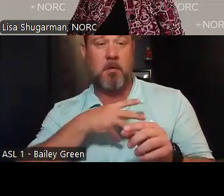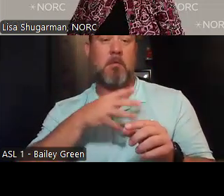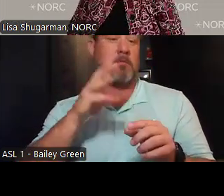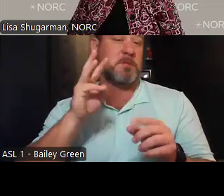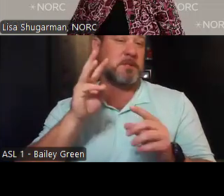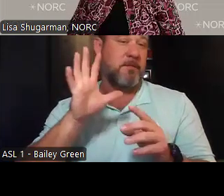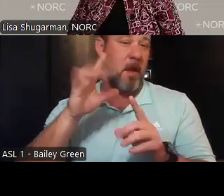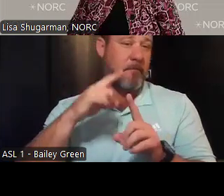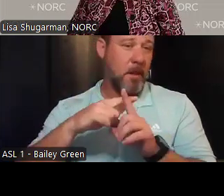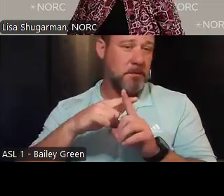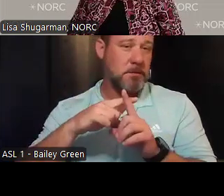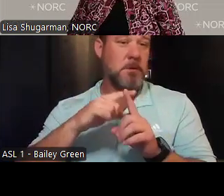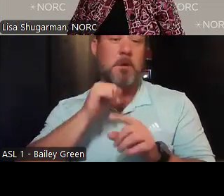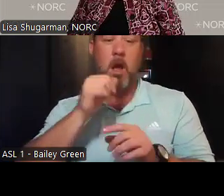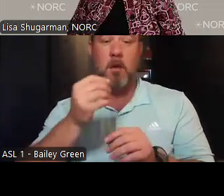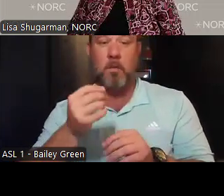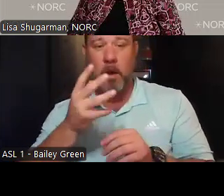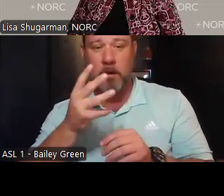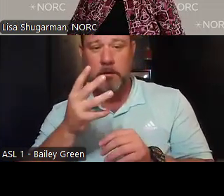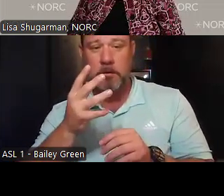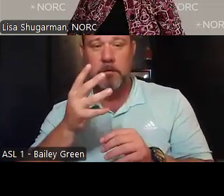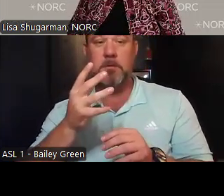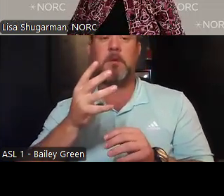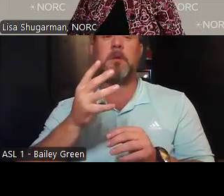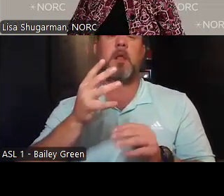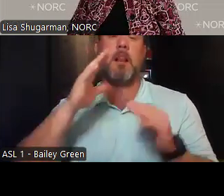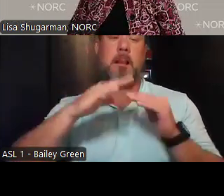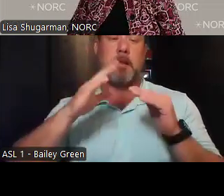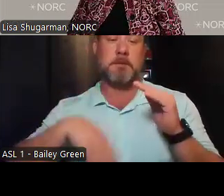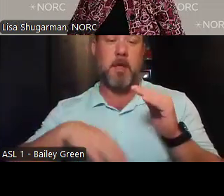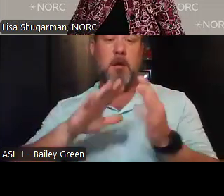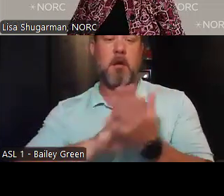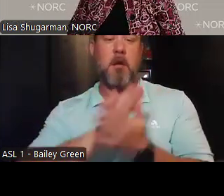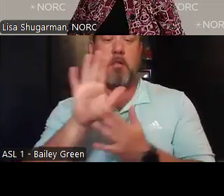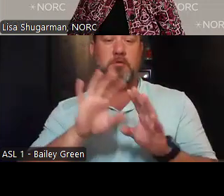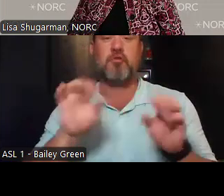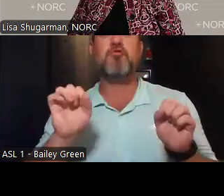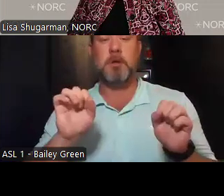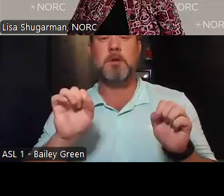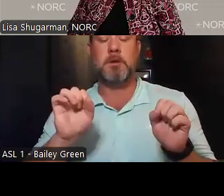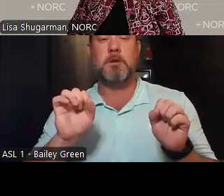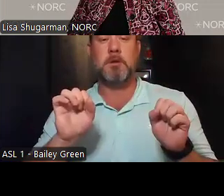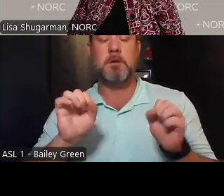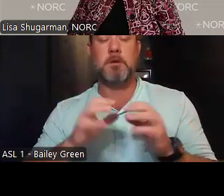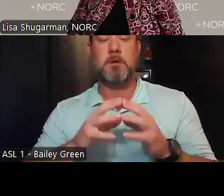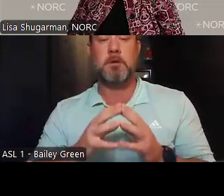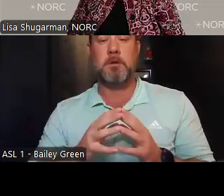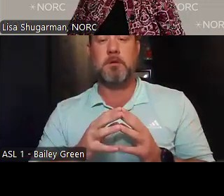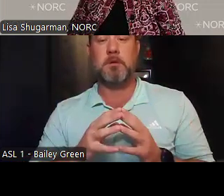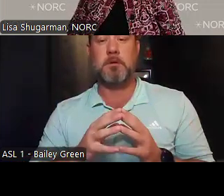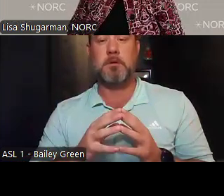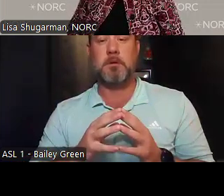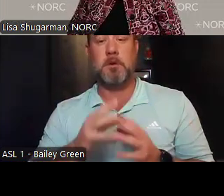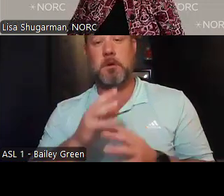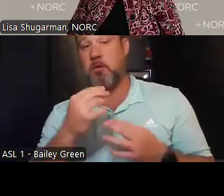and older, non-white, and have an education less than a college degree, and